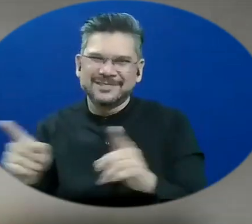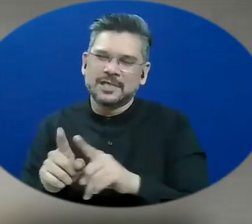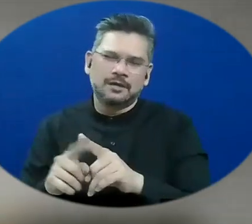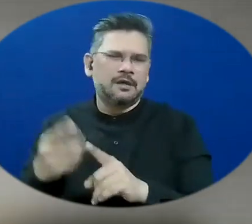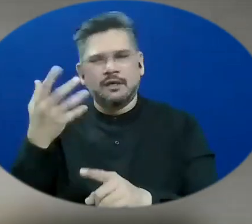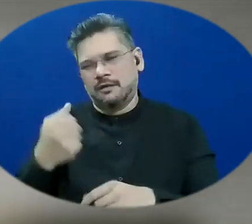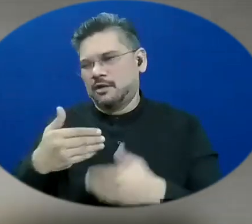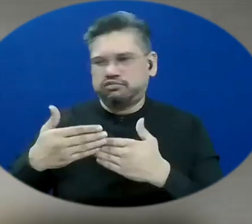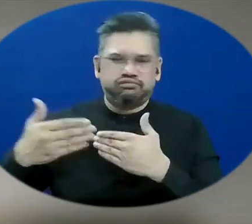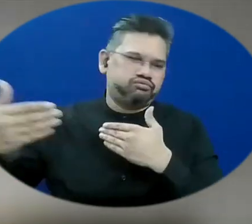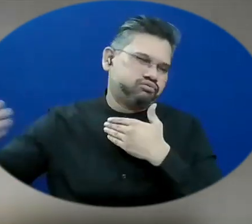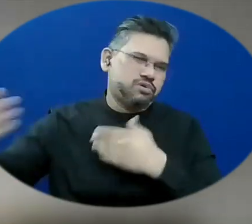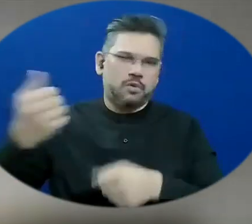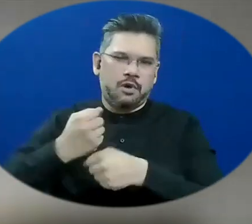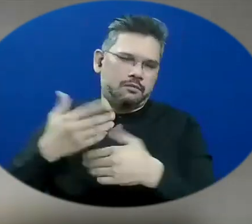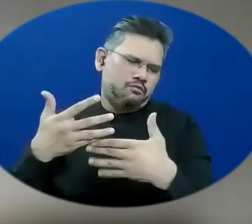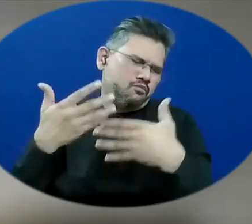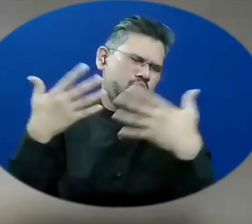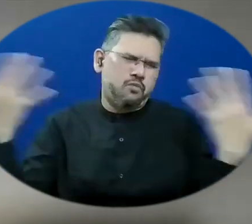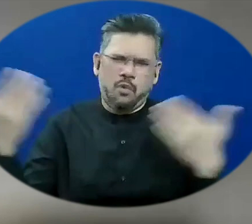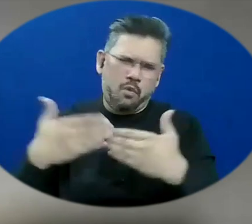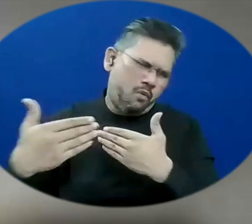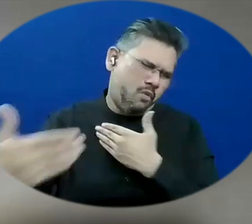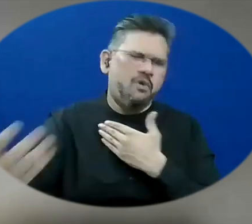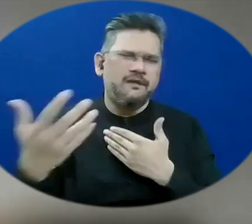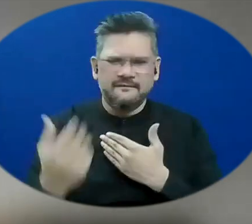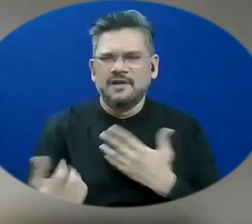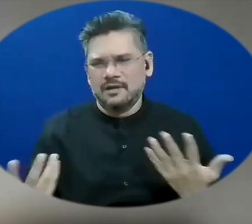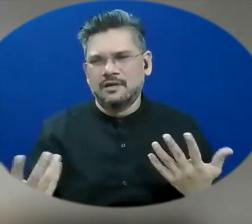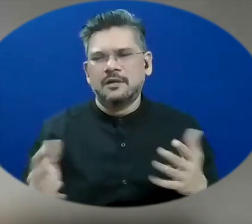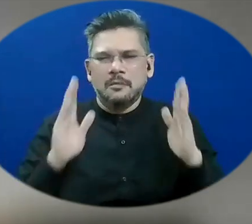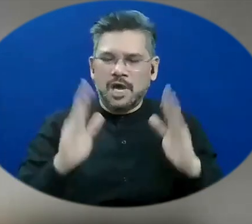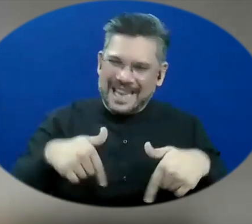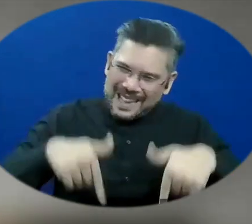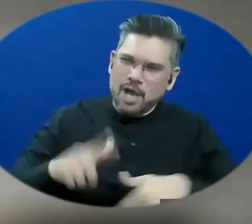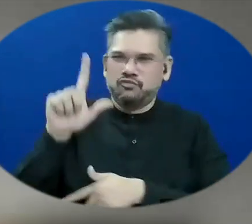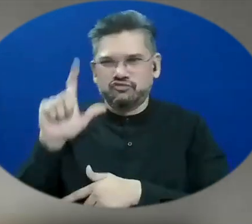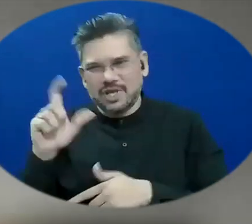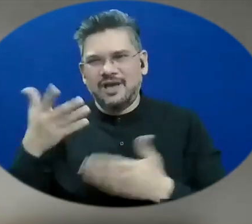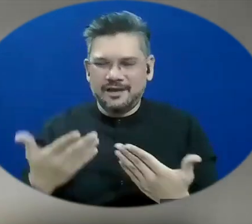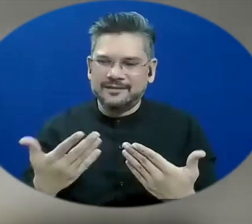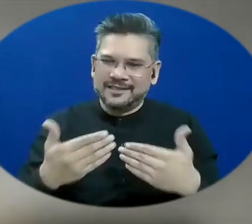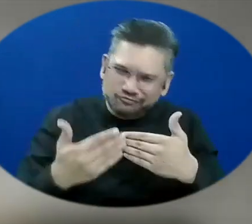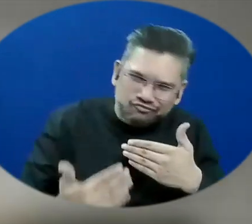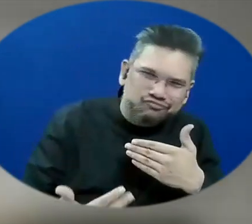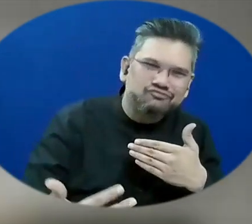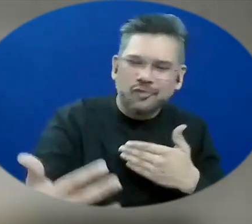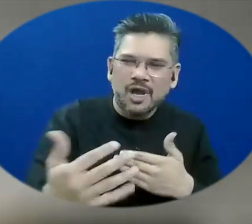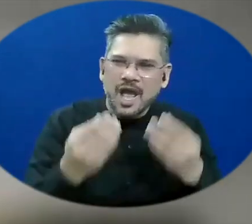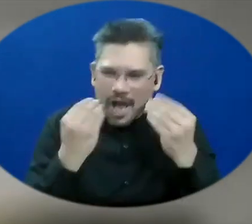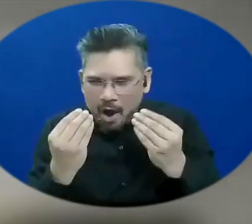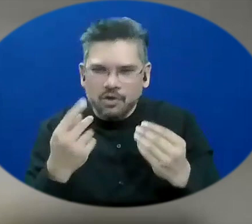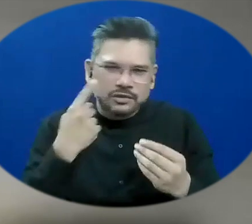step is to have that conversation because it is the inconvenient truth that we need to open up before we can get to some form of a solution and